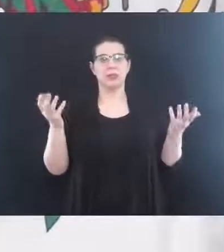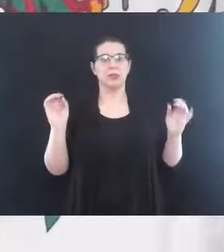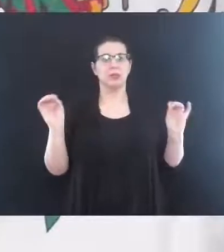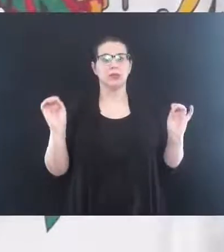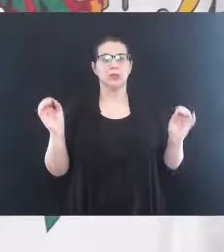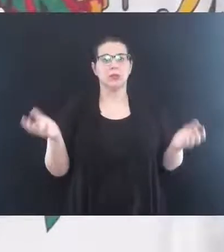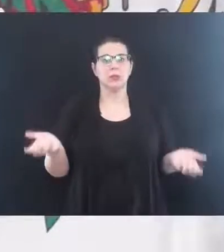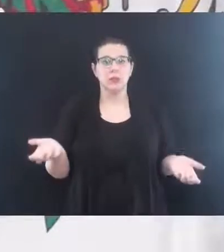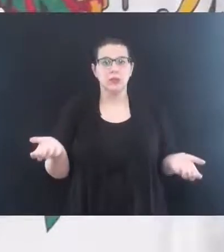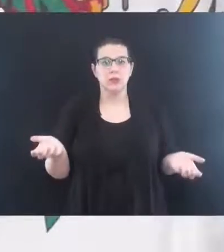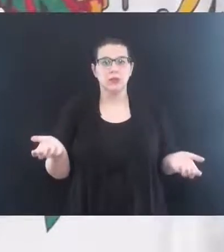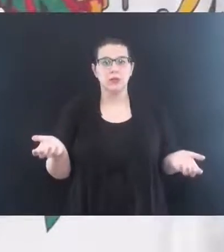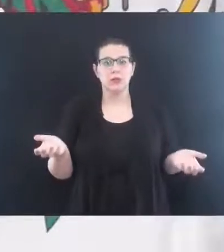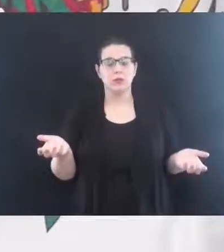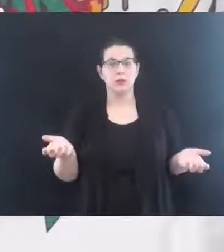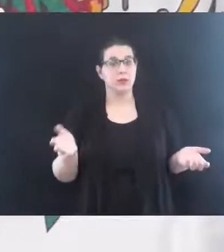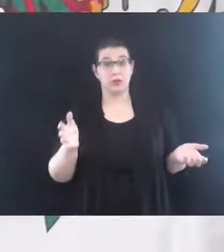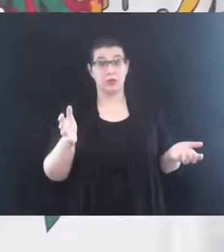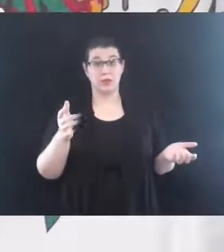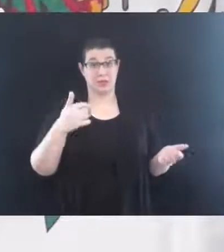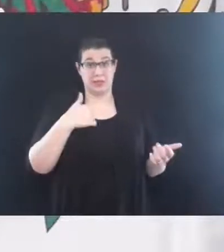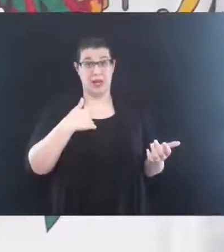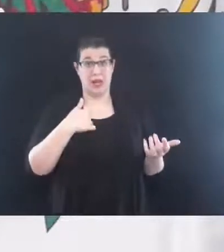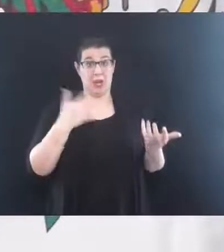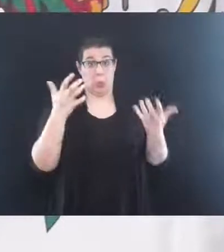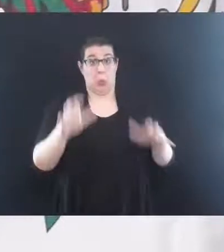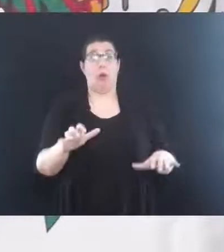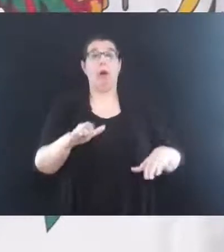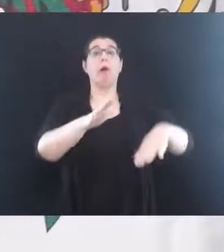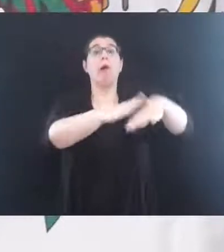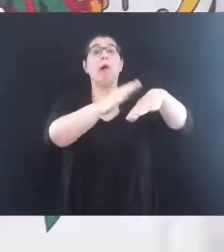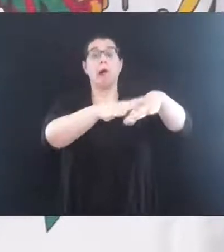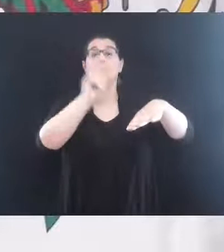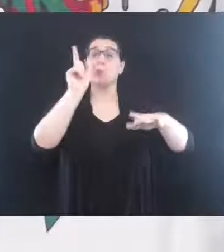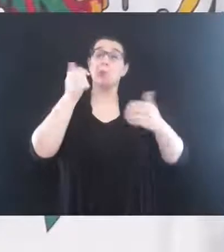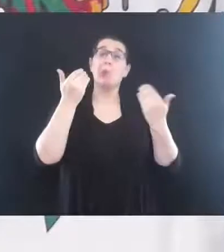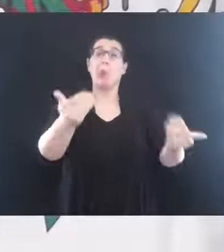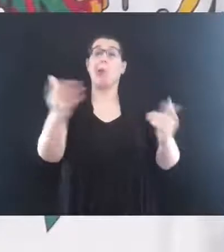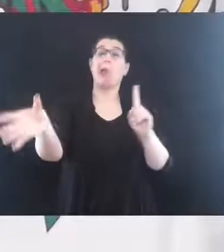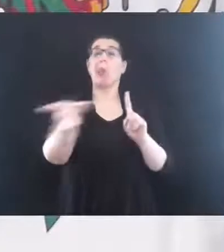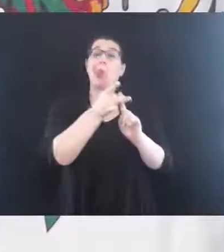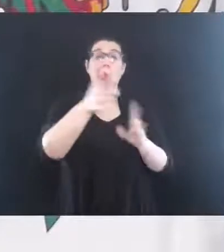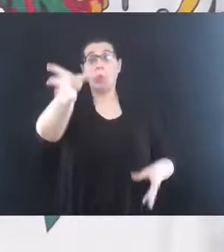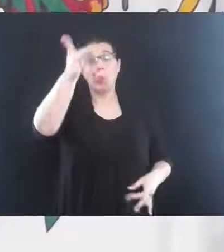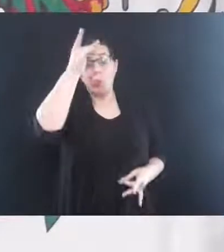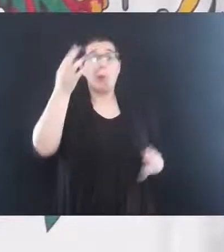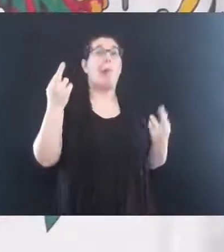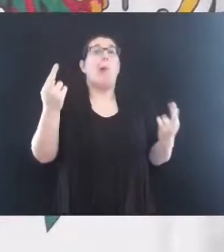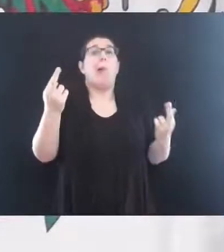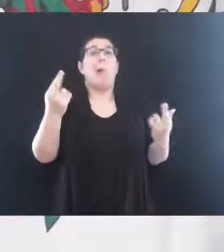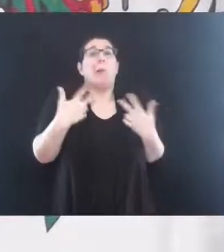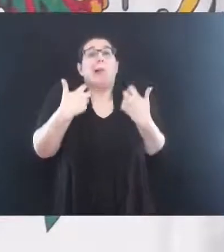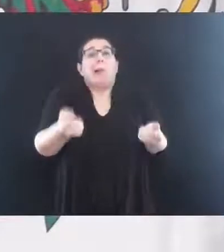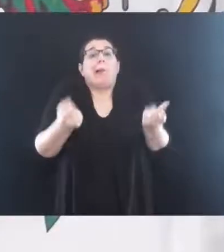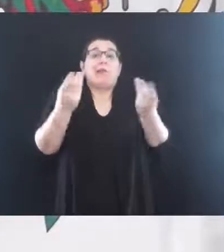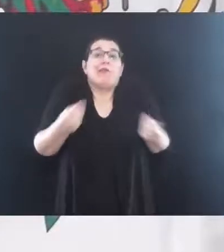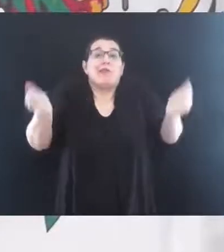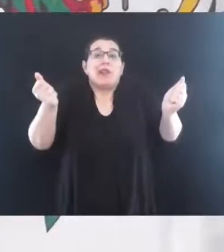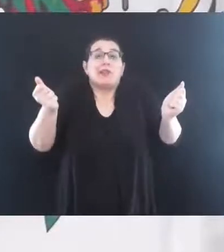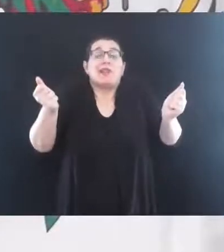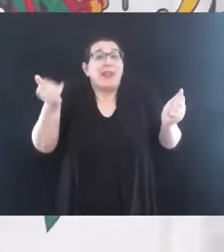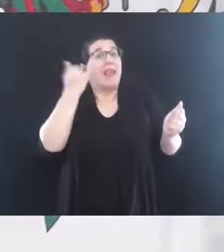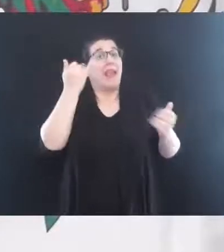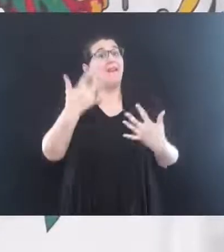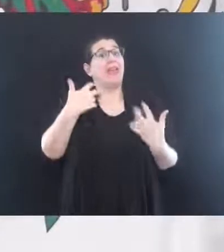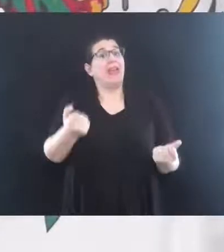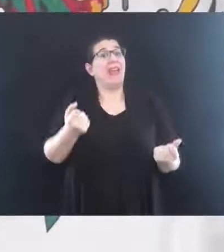surely to God above, I'm not going to tell you go get COVID and hope to goodness you survive. And if you survive, then you're going to have antibodies. But